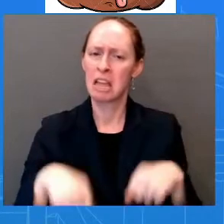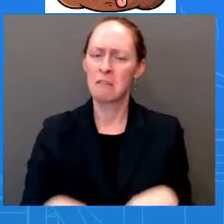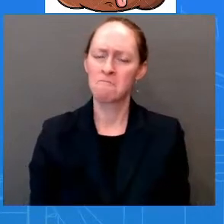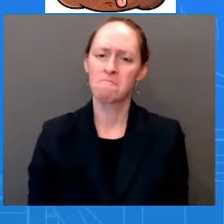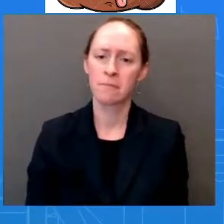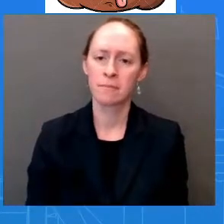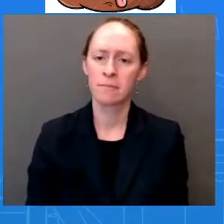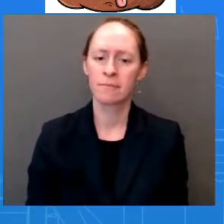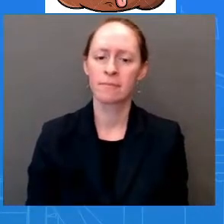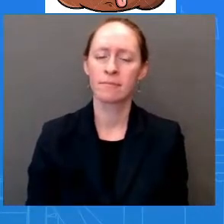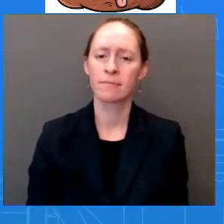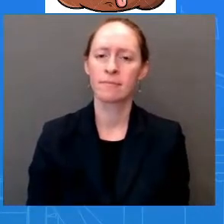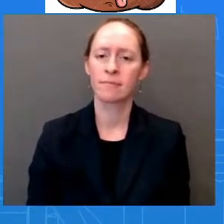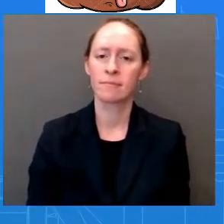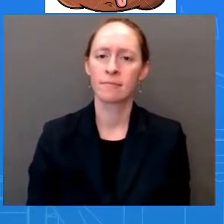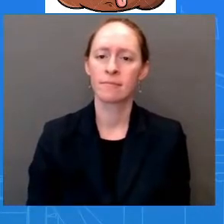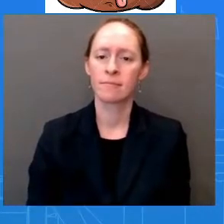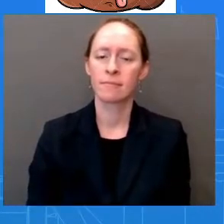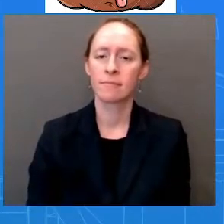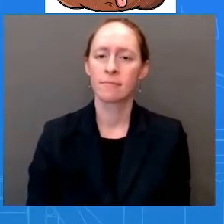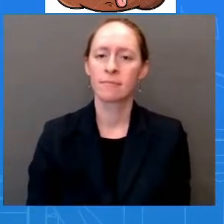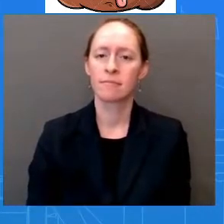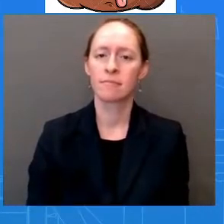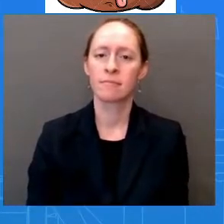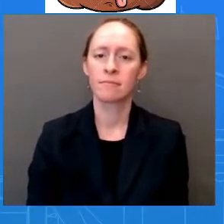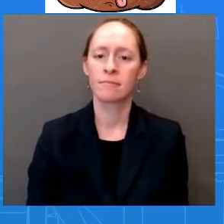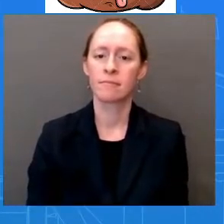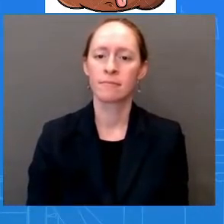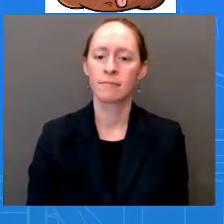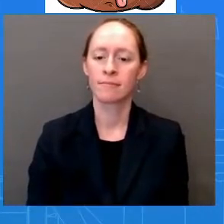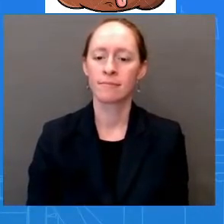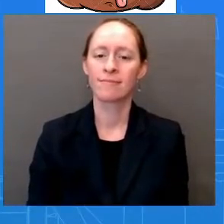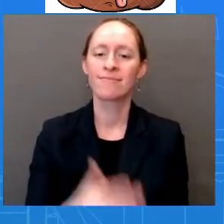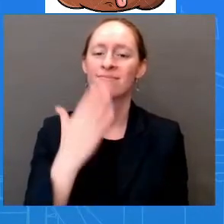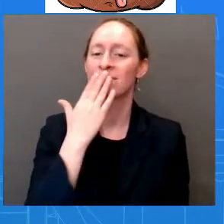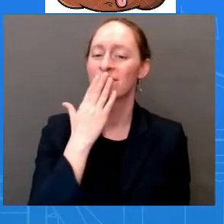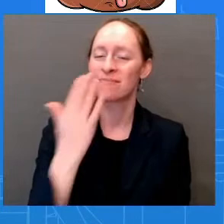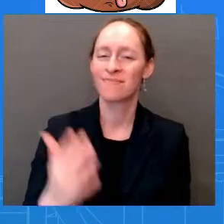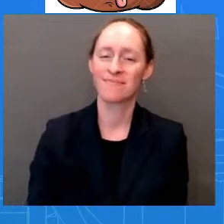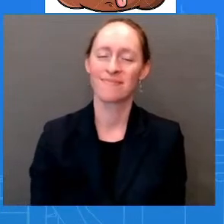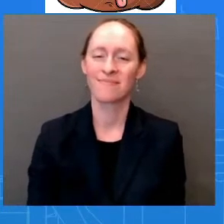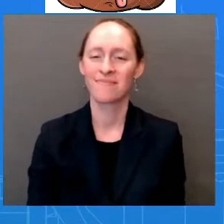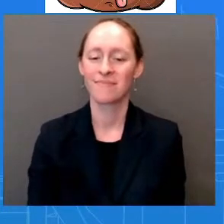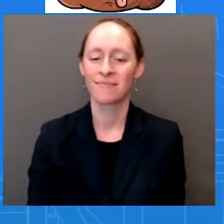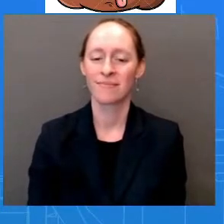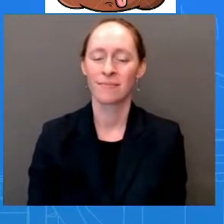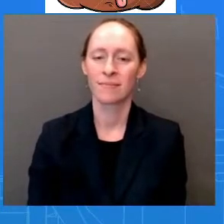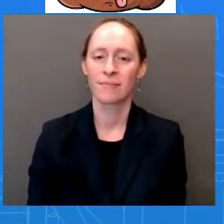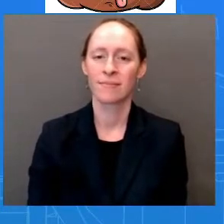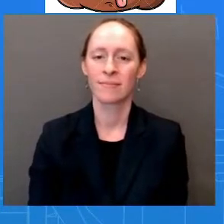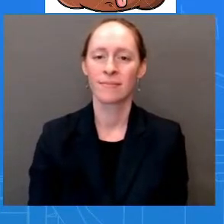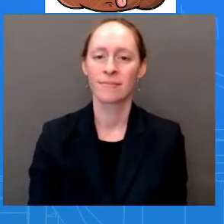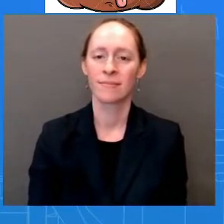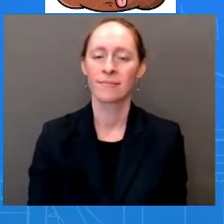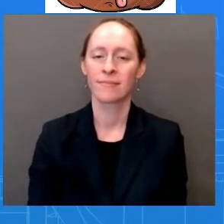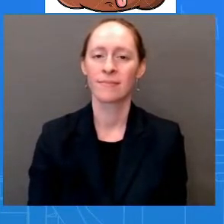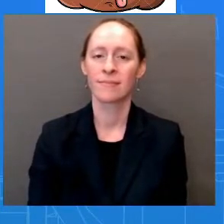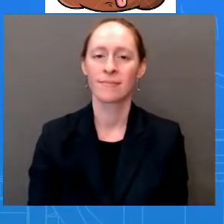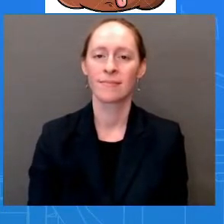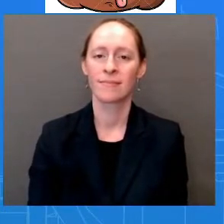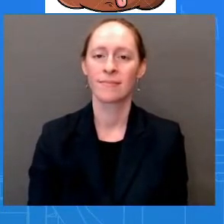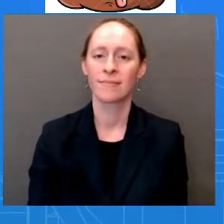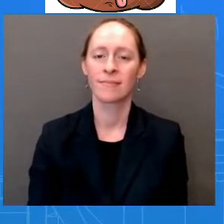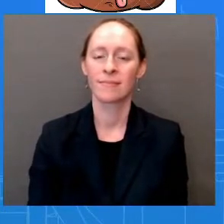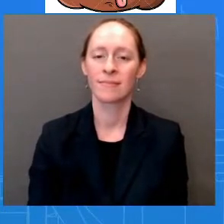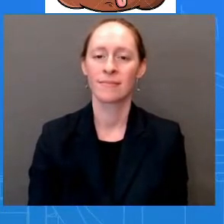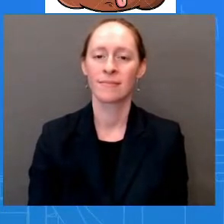All right, thank you, Dr. Fauci. Time for a couple of questions. Oh, they just totally ignore his question. And then we'll try and get some